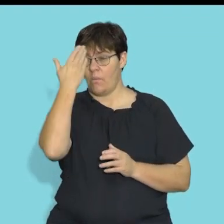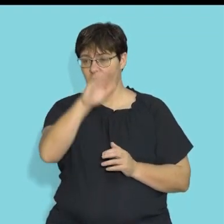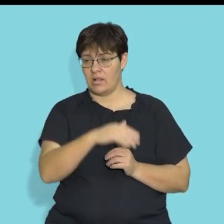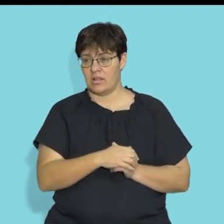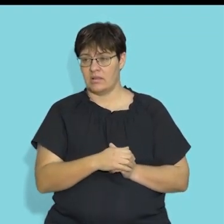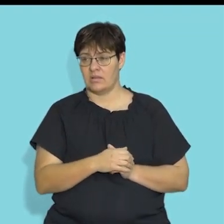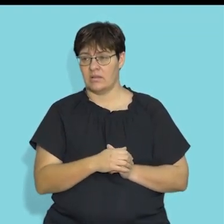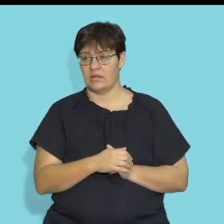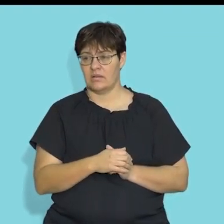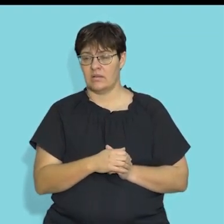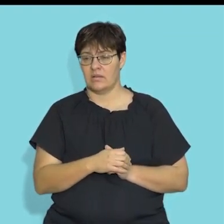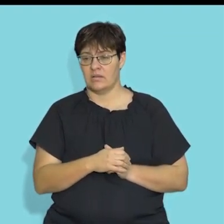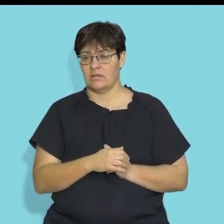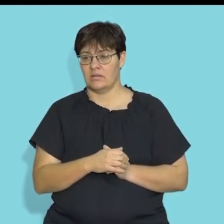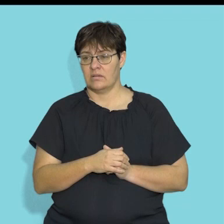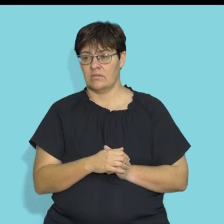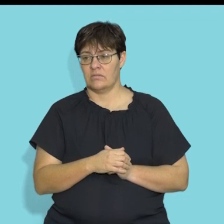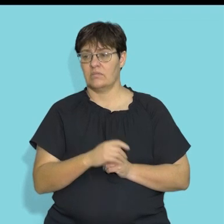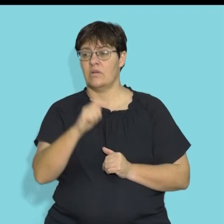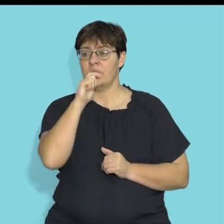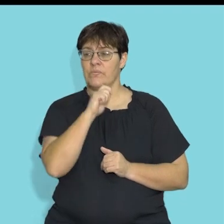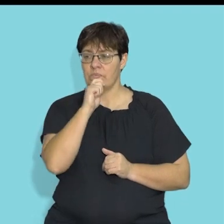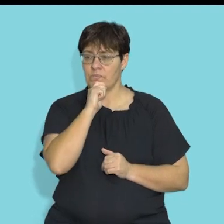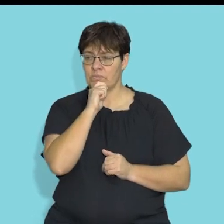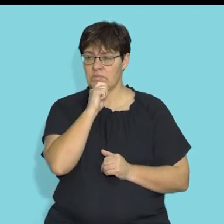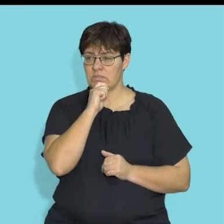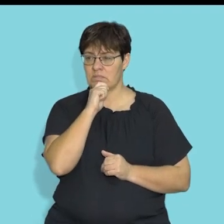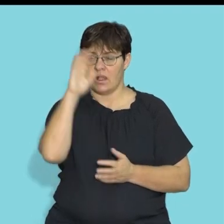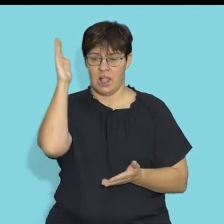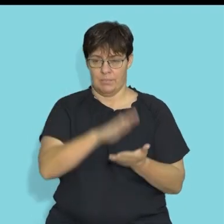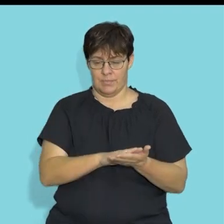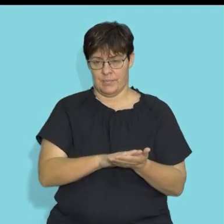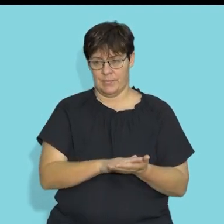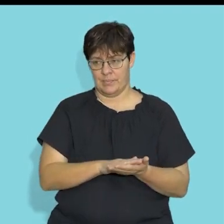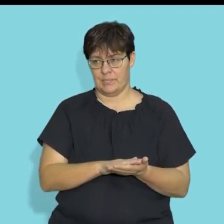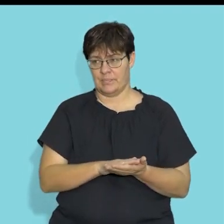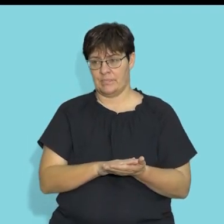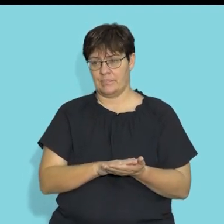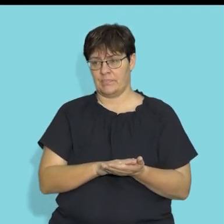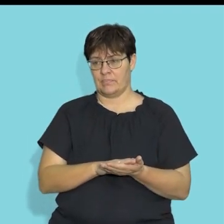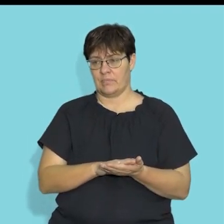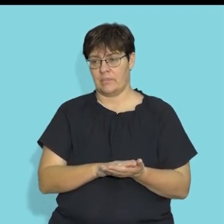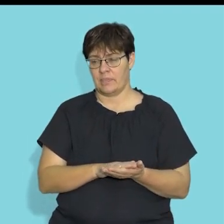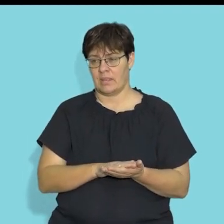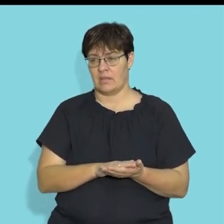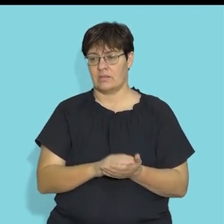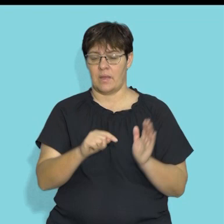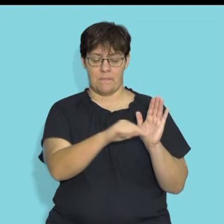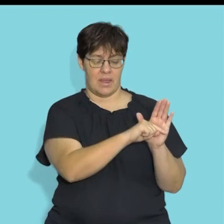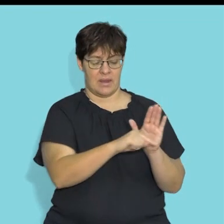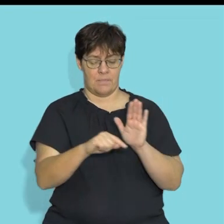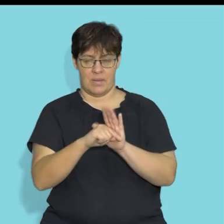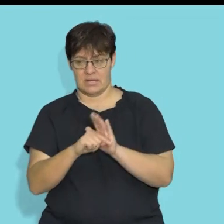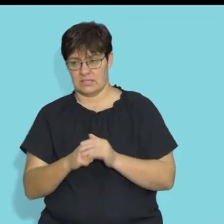know that we actually used up our reactants, so we will put